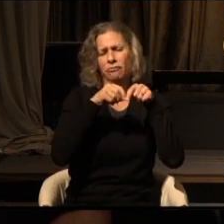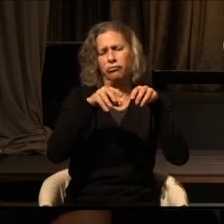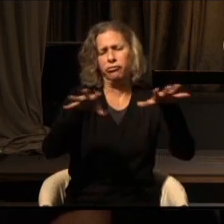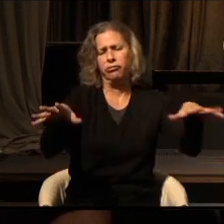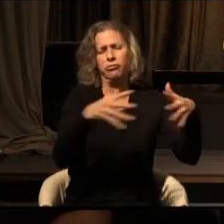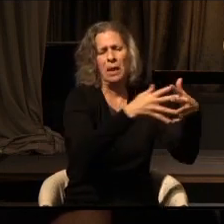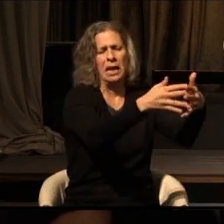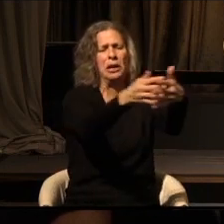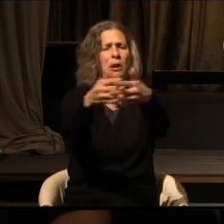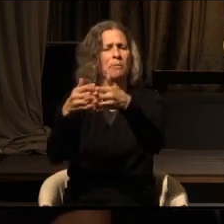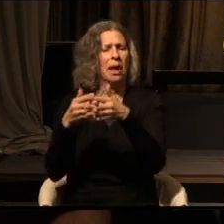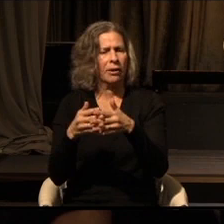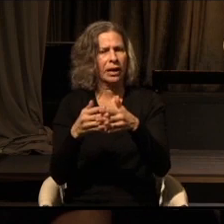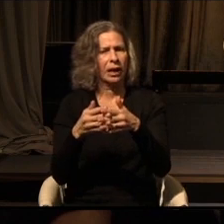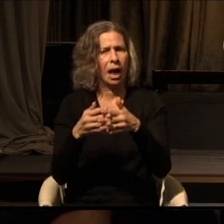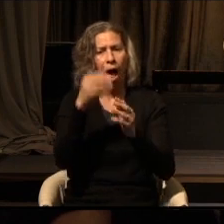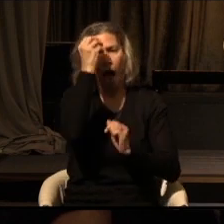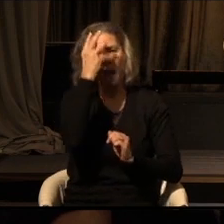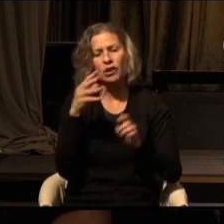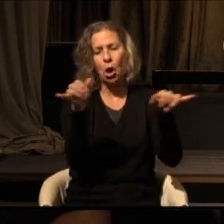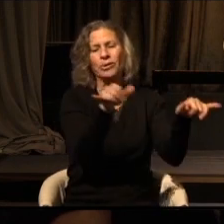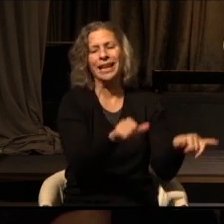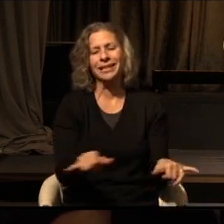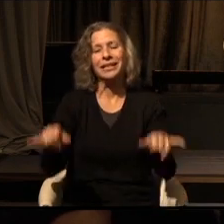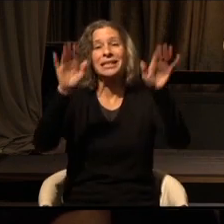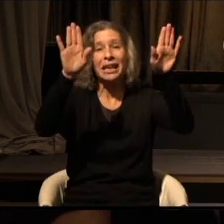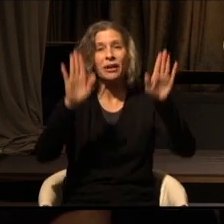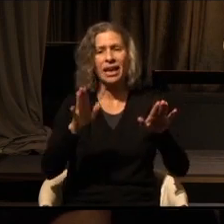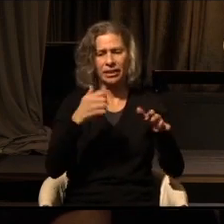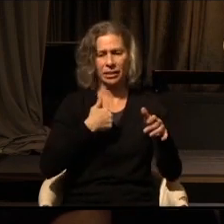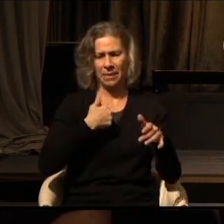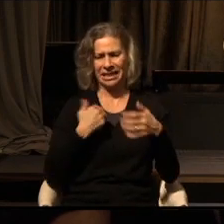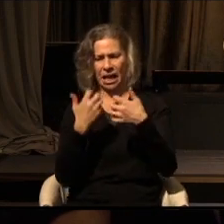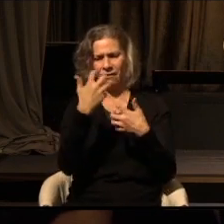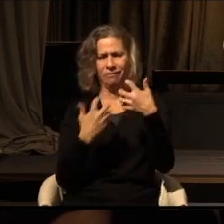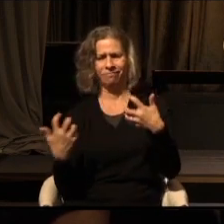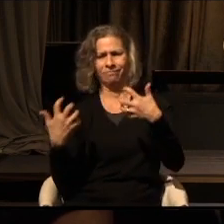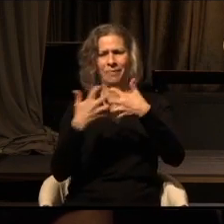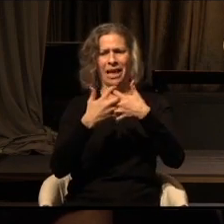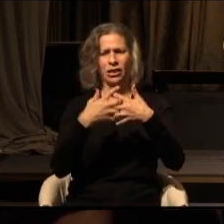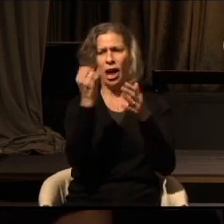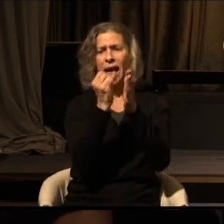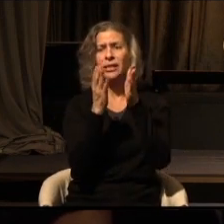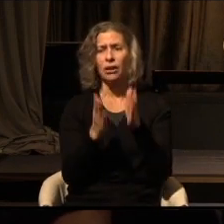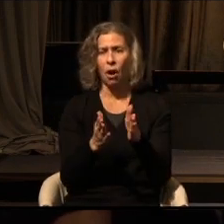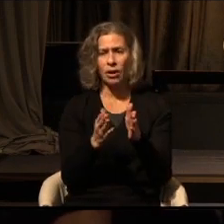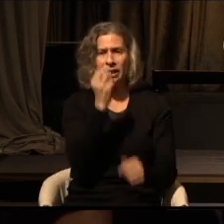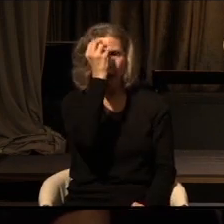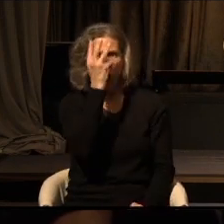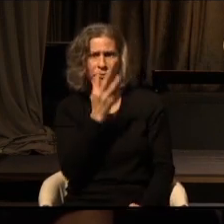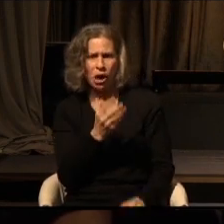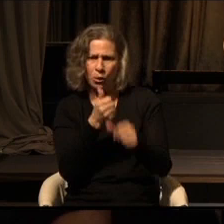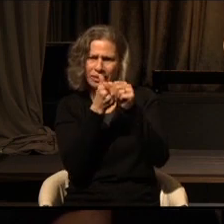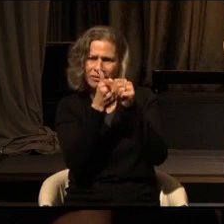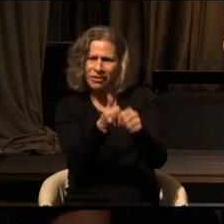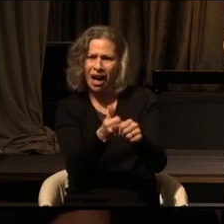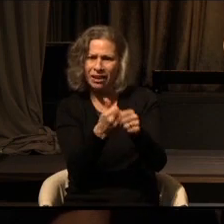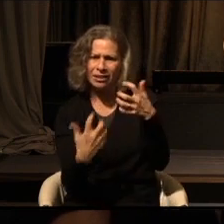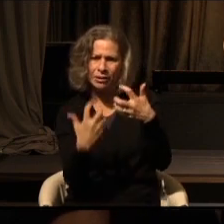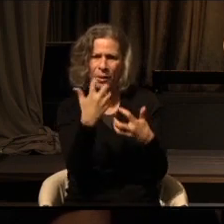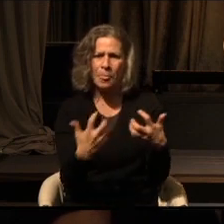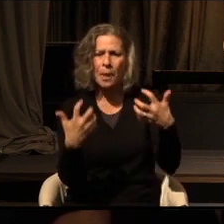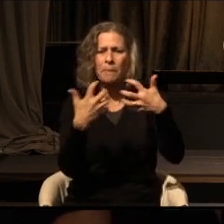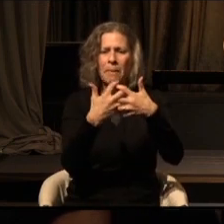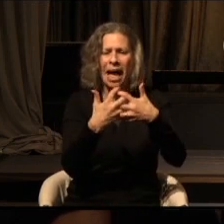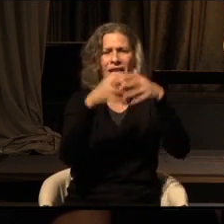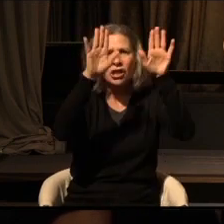This, I'm told, is the standard of excellence that I must fit into as an artist. I'm told this is the standard of excellence of